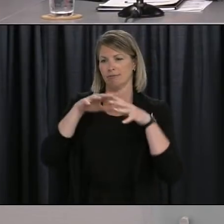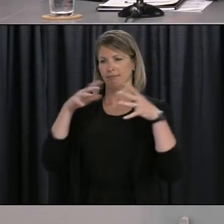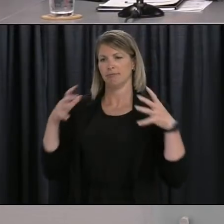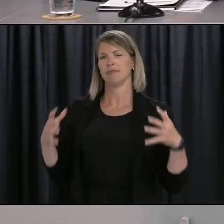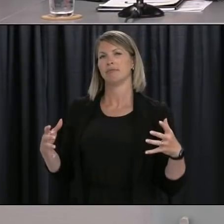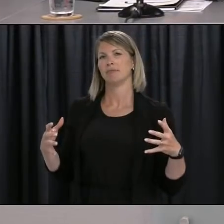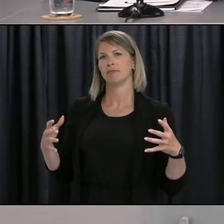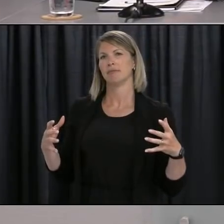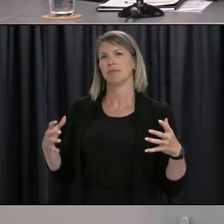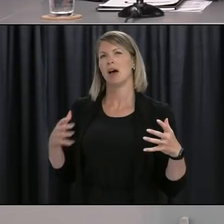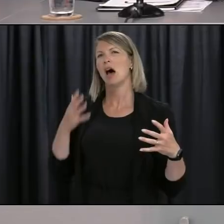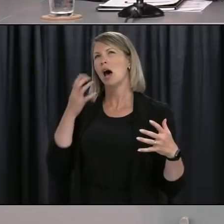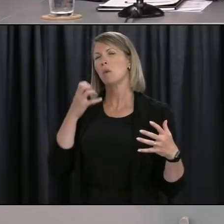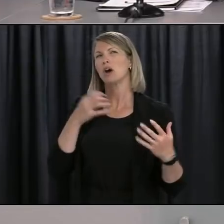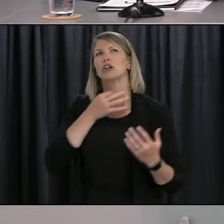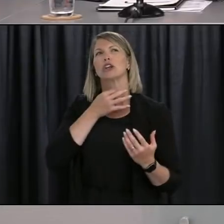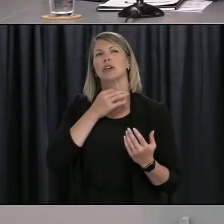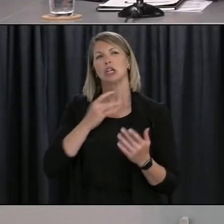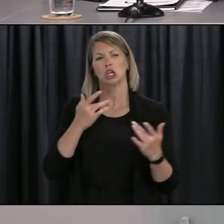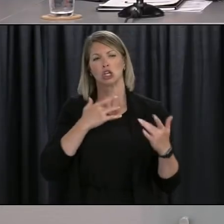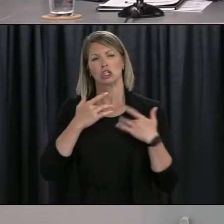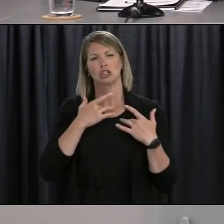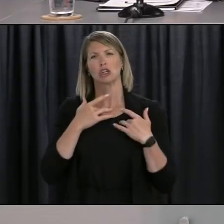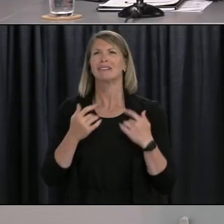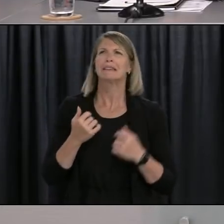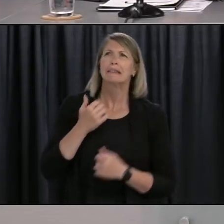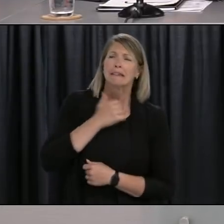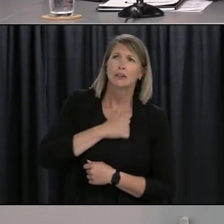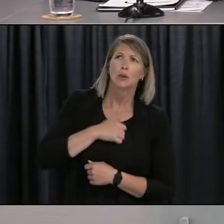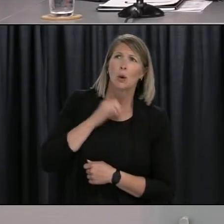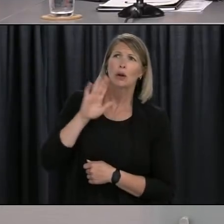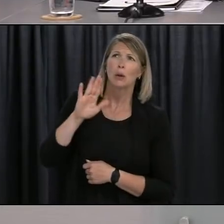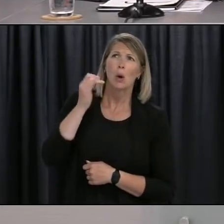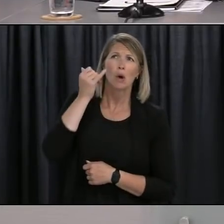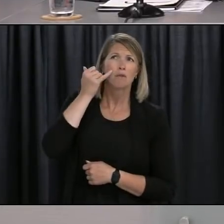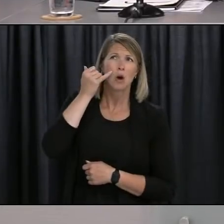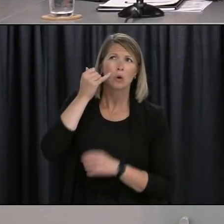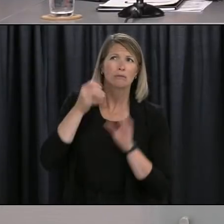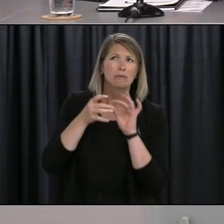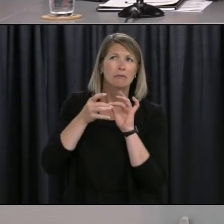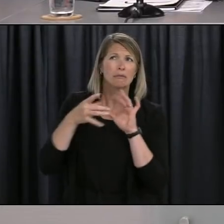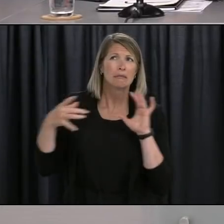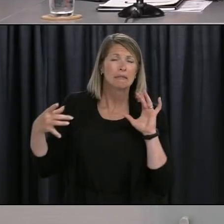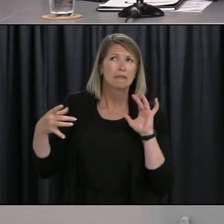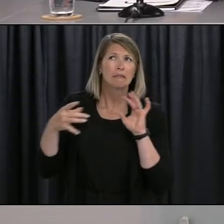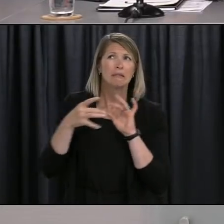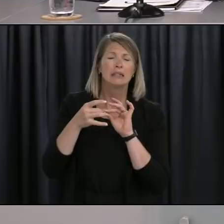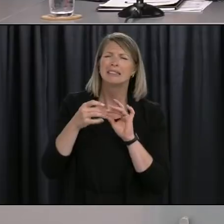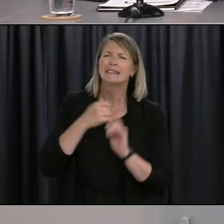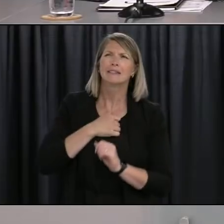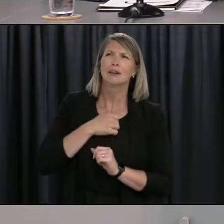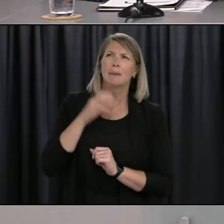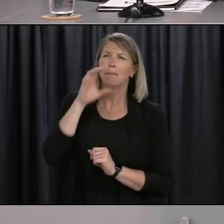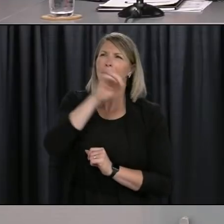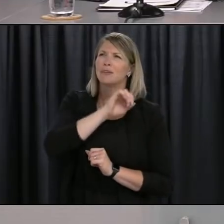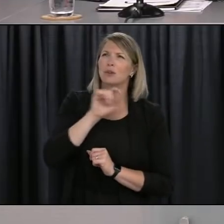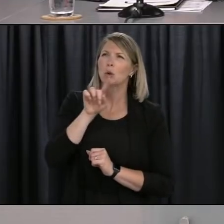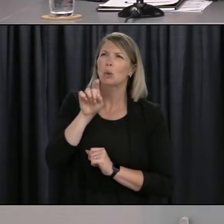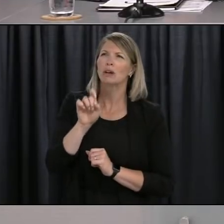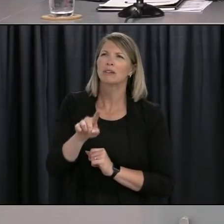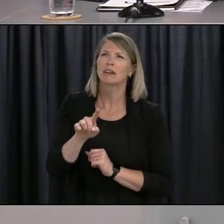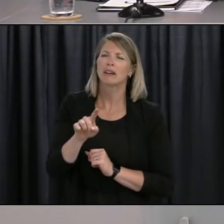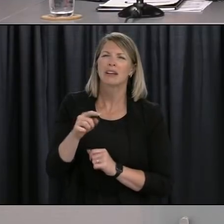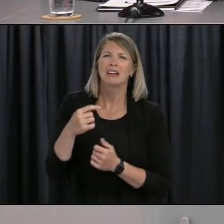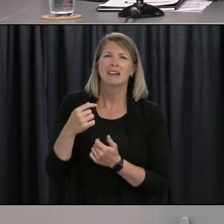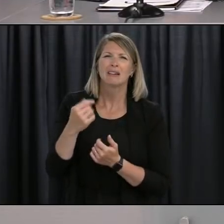There are concerns that were raised in that meeting? Ashley, I'm sorry, we lost a few words of your question there. You mentioned about the